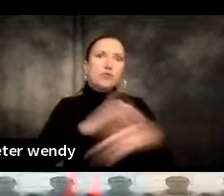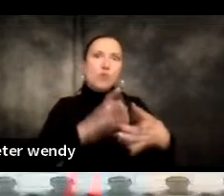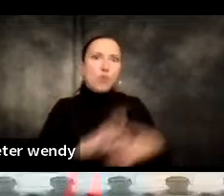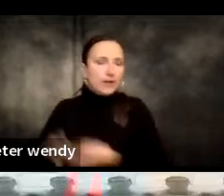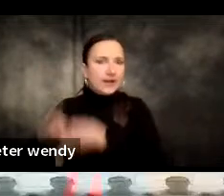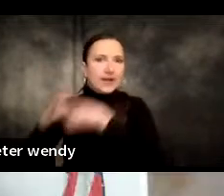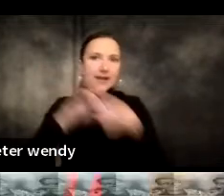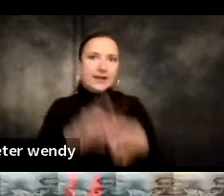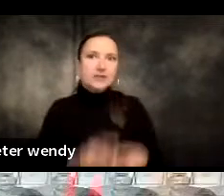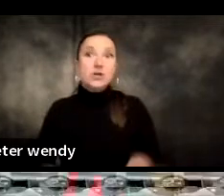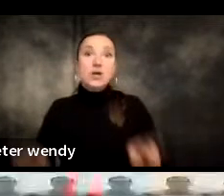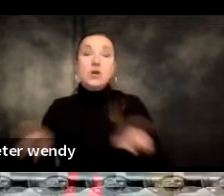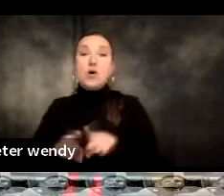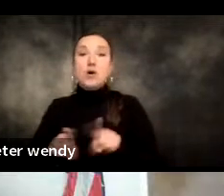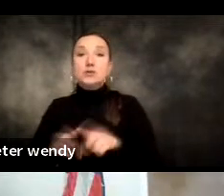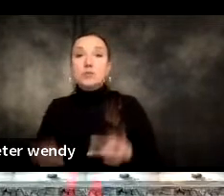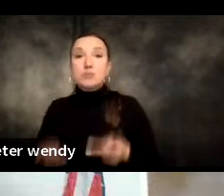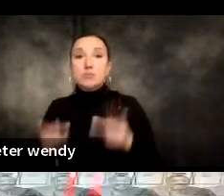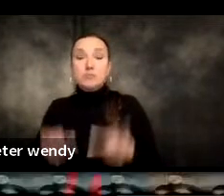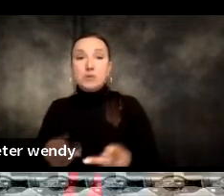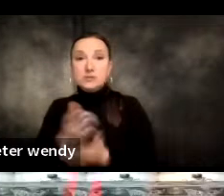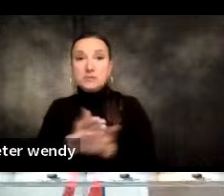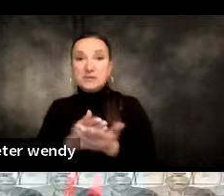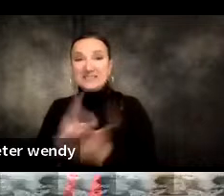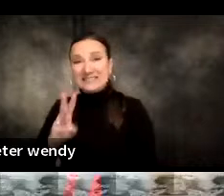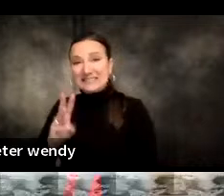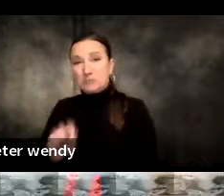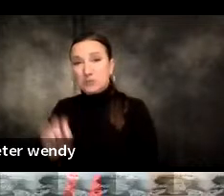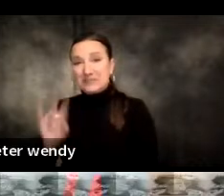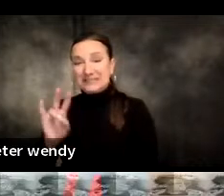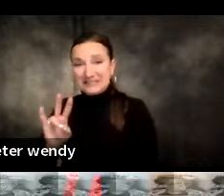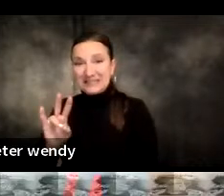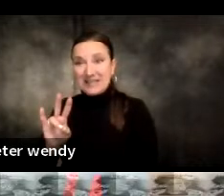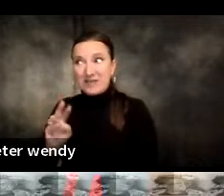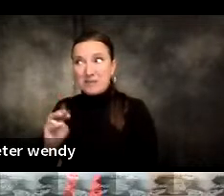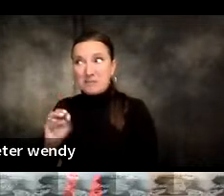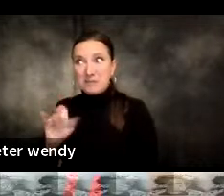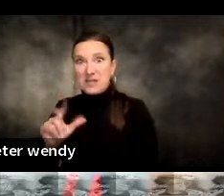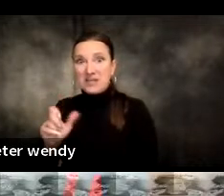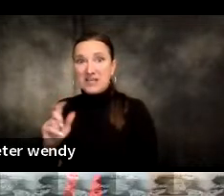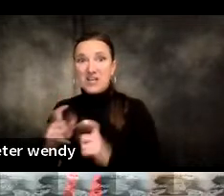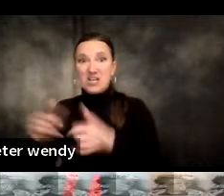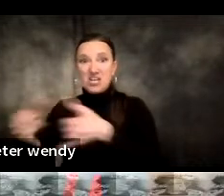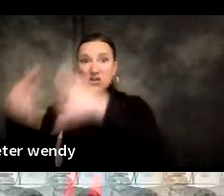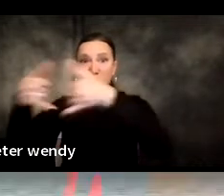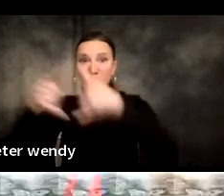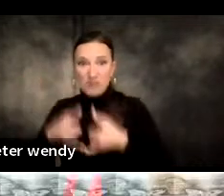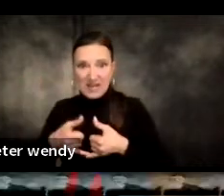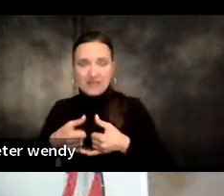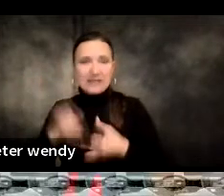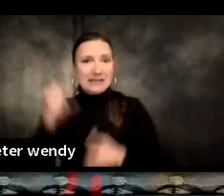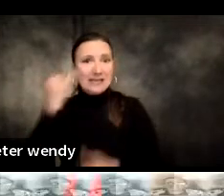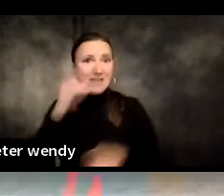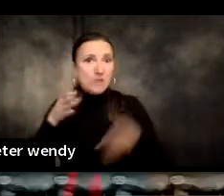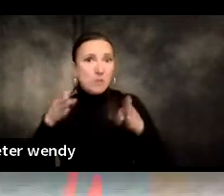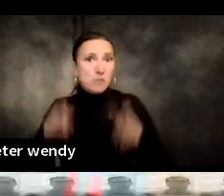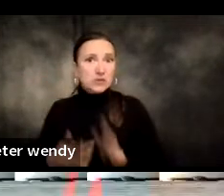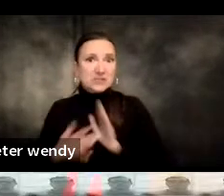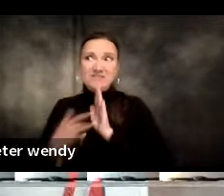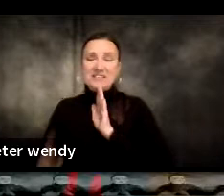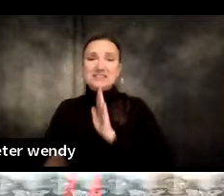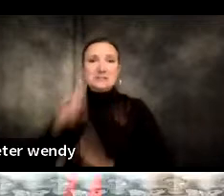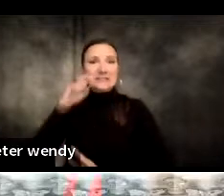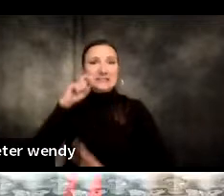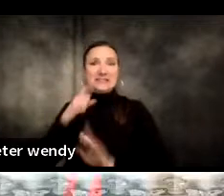also in the proposed budget, there's $6.7 million in grants that are proposed for victims of sexual assault and other